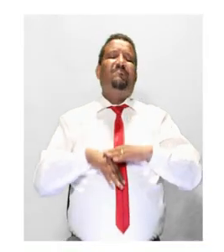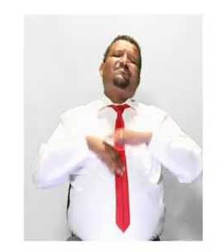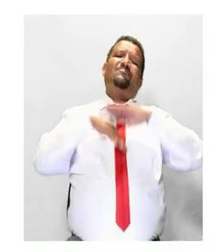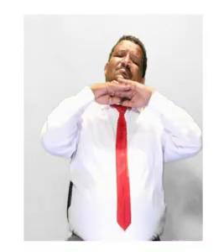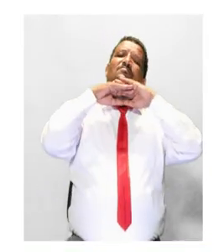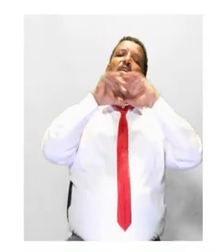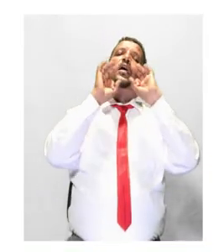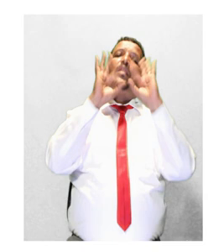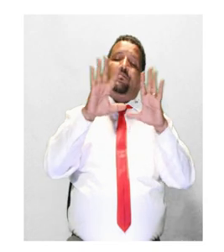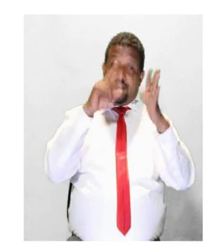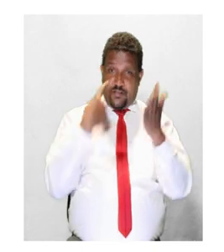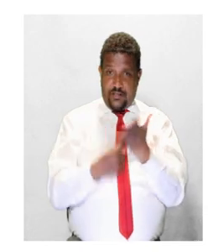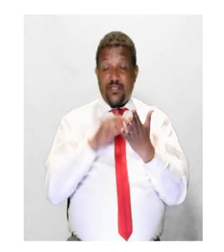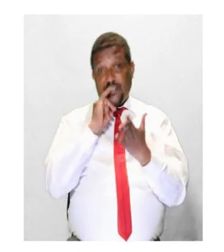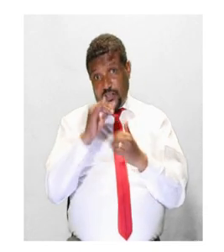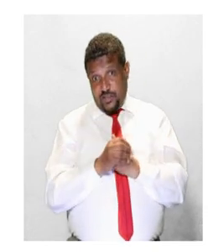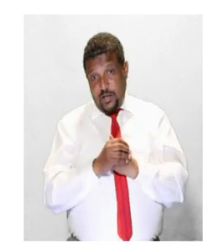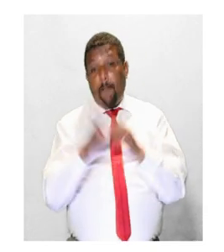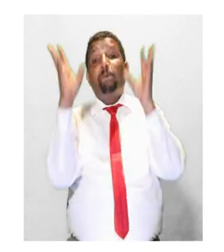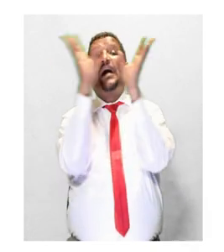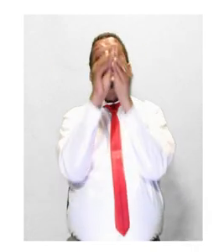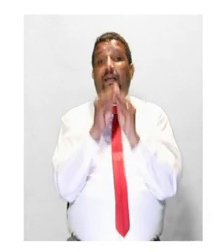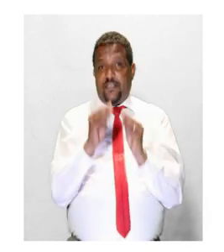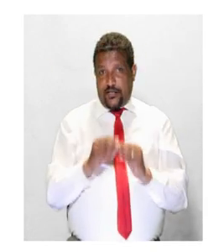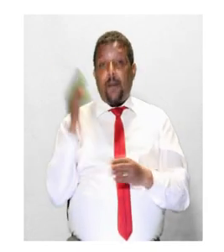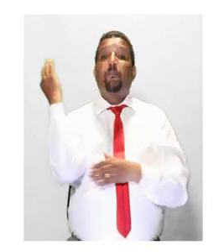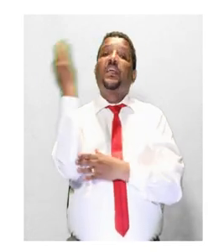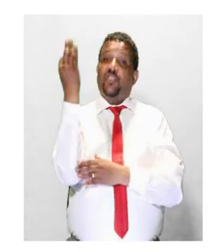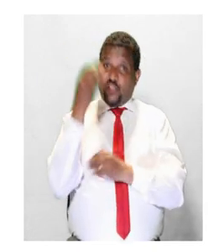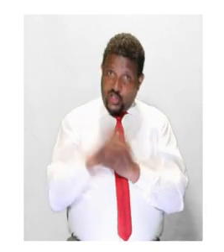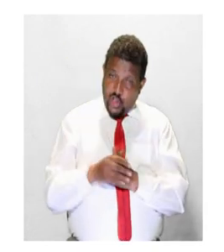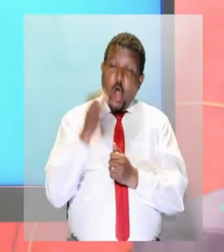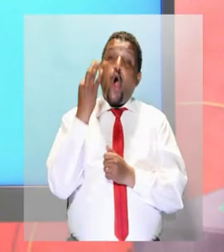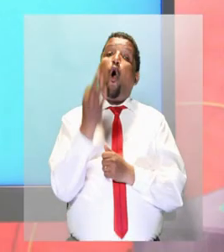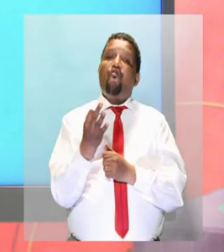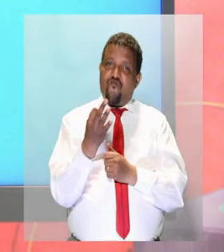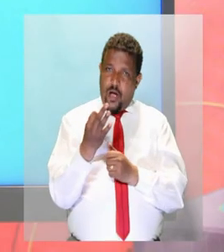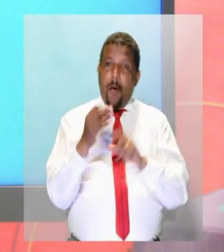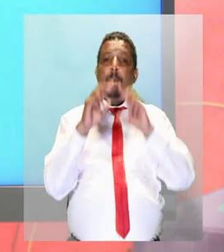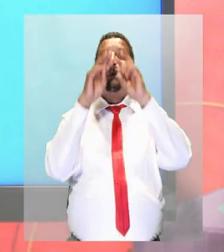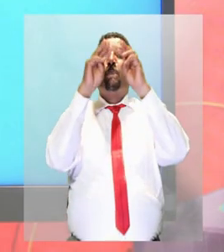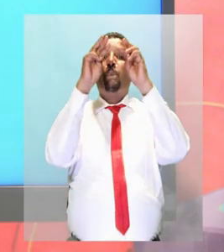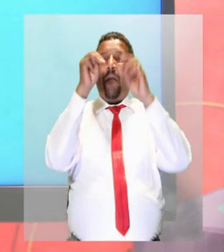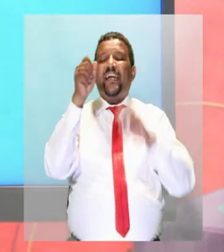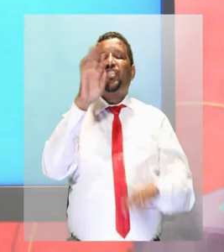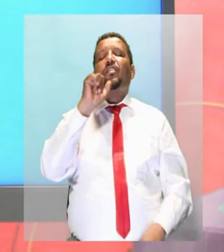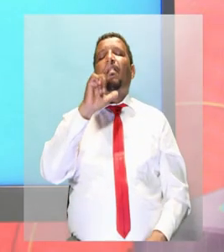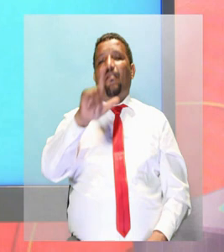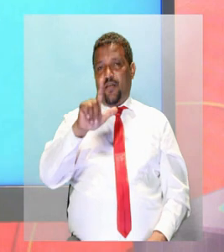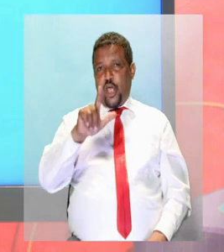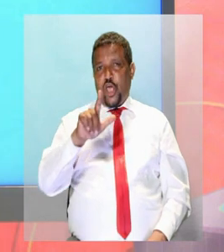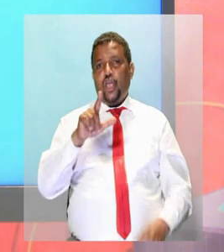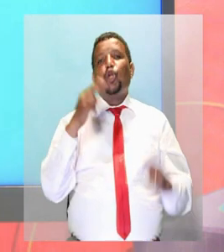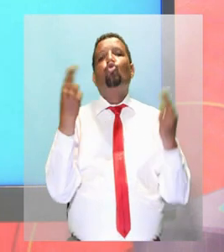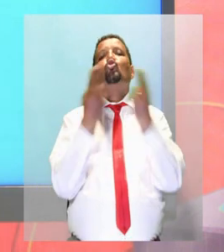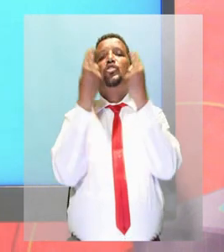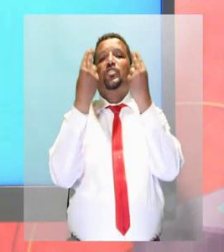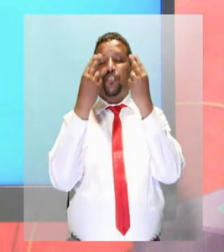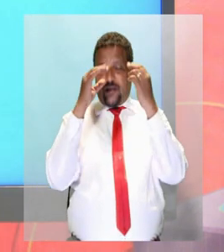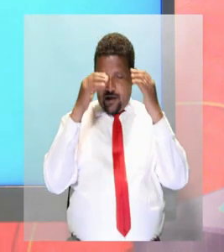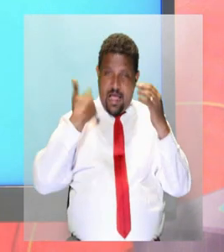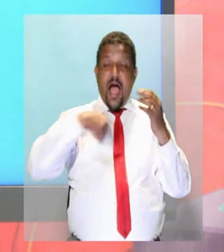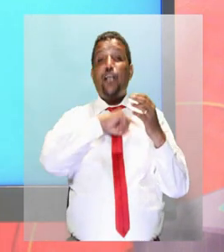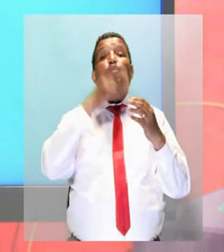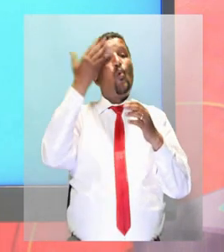dissatisfaction. This is the mathematical presentation of the marginal utility as we